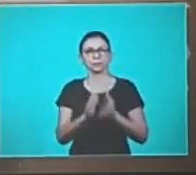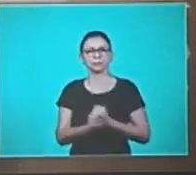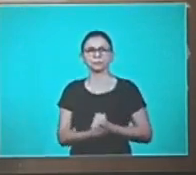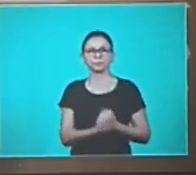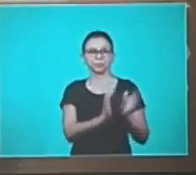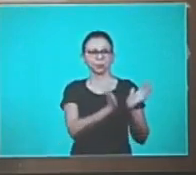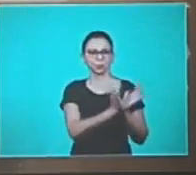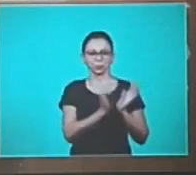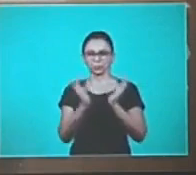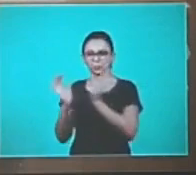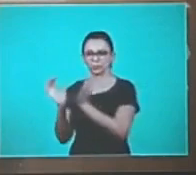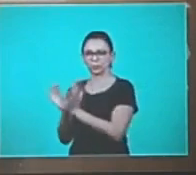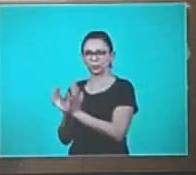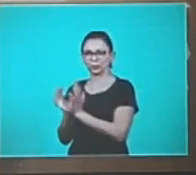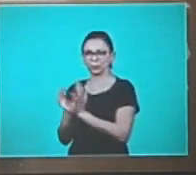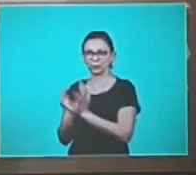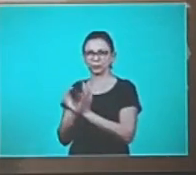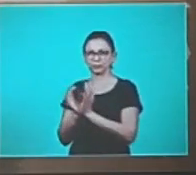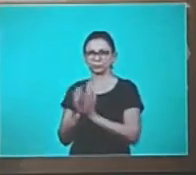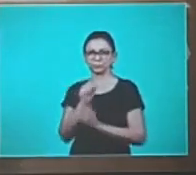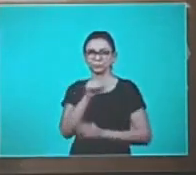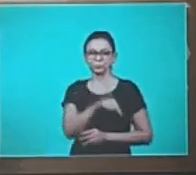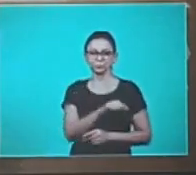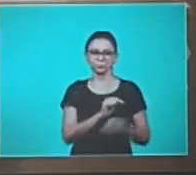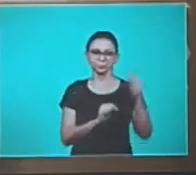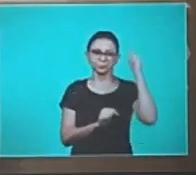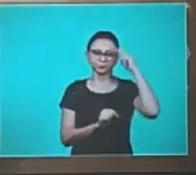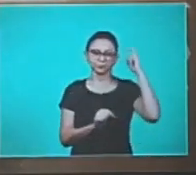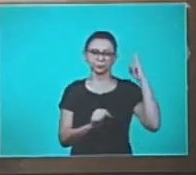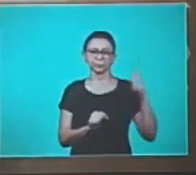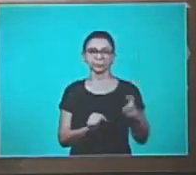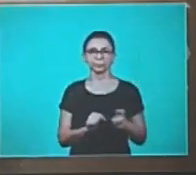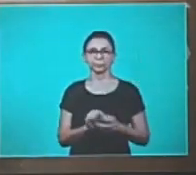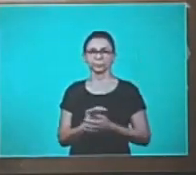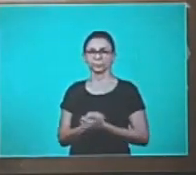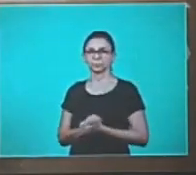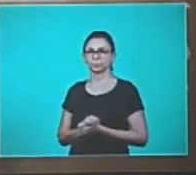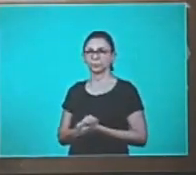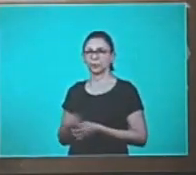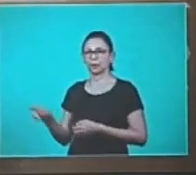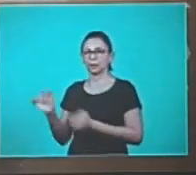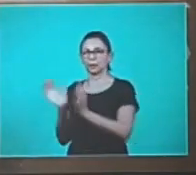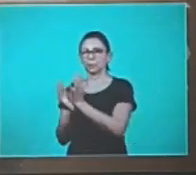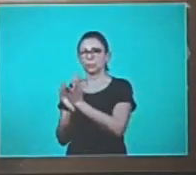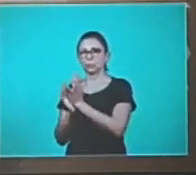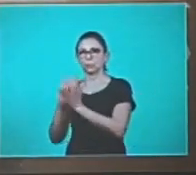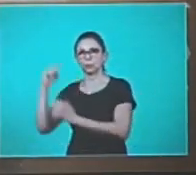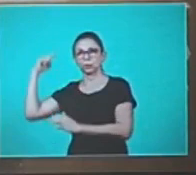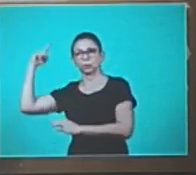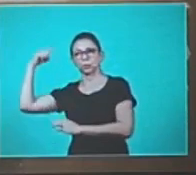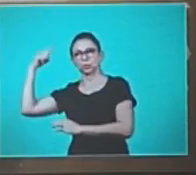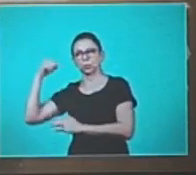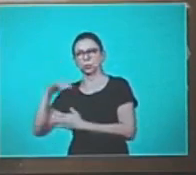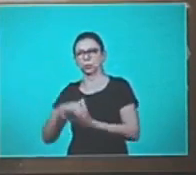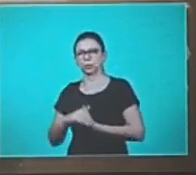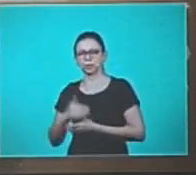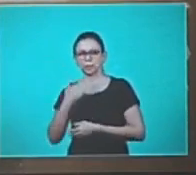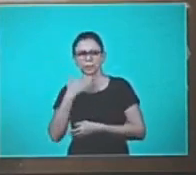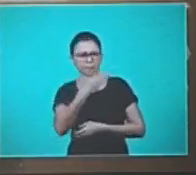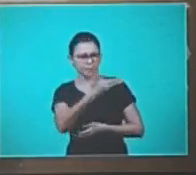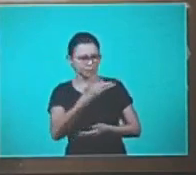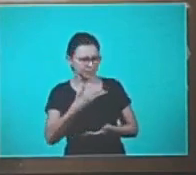wise ones had the oil and the foolish didn't. So, give us of your oil. So, then the wise ones said, no. If I give to